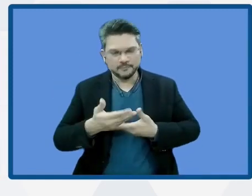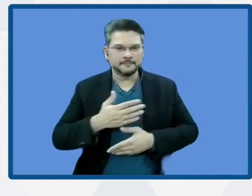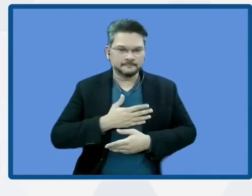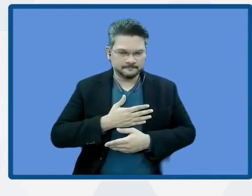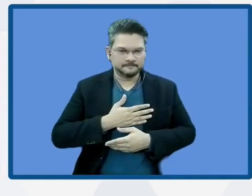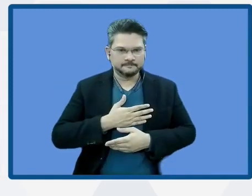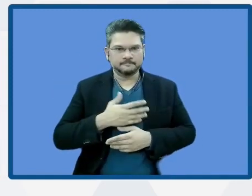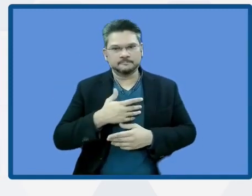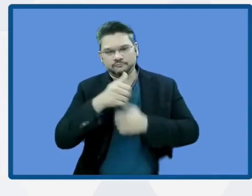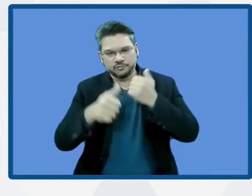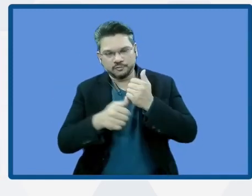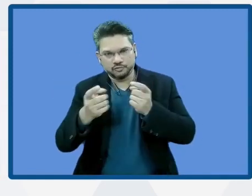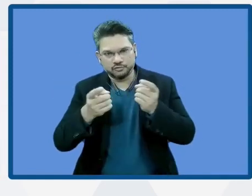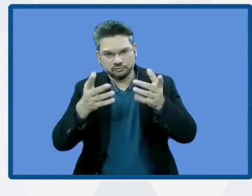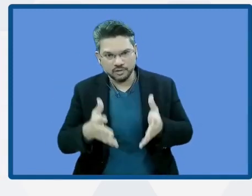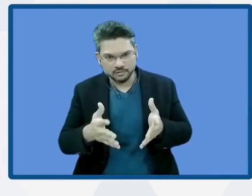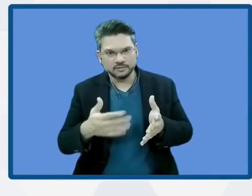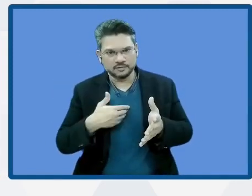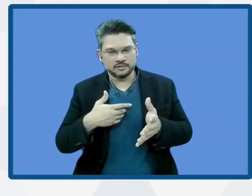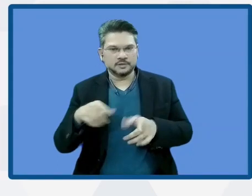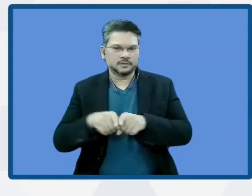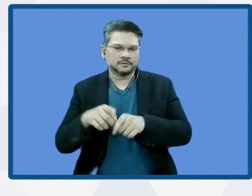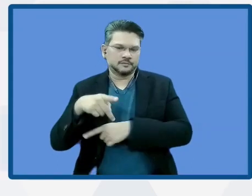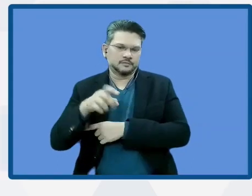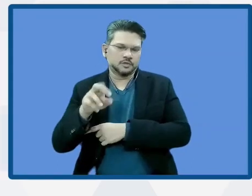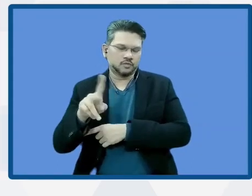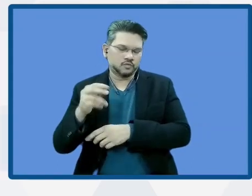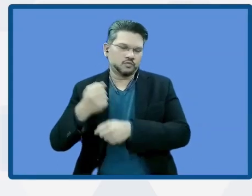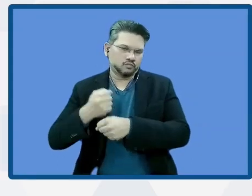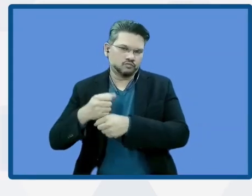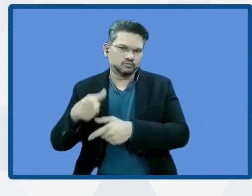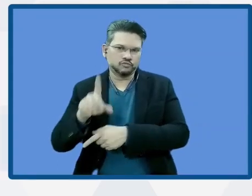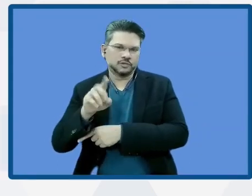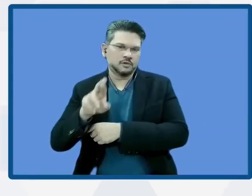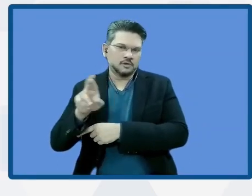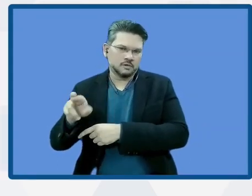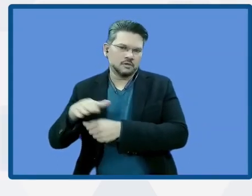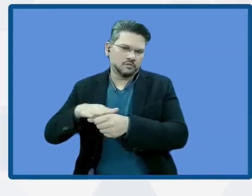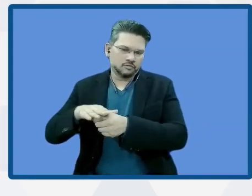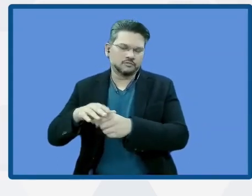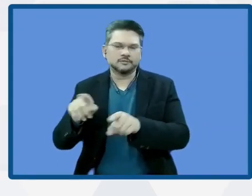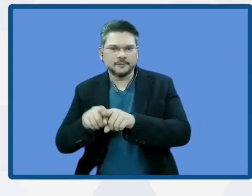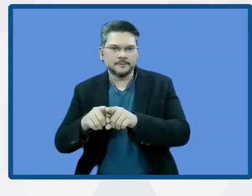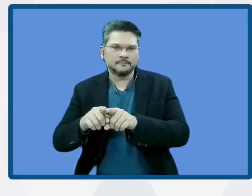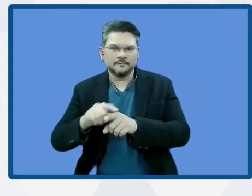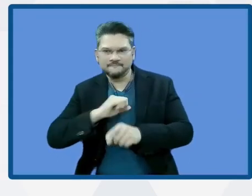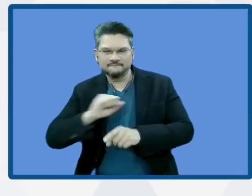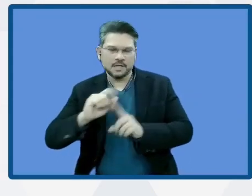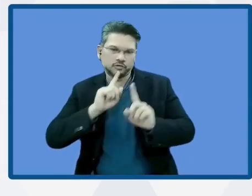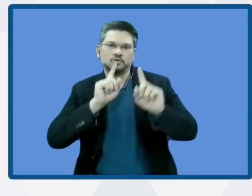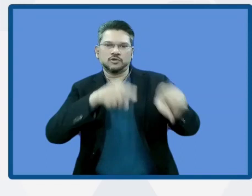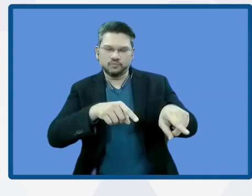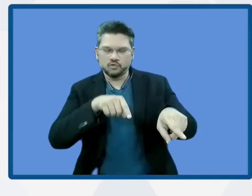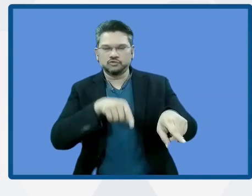Peru and Regional Coordinator for Disaster Risk Reduction and Rapid Response to welcome you